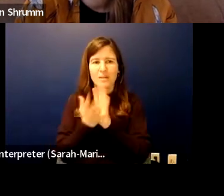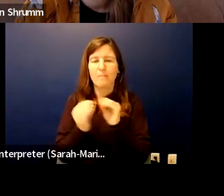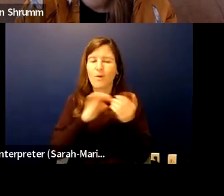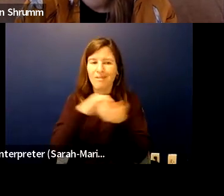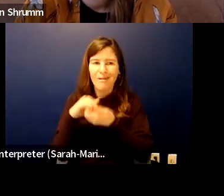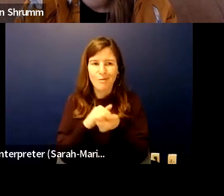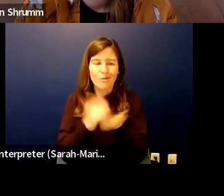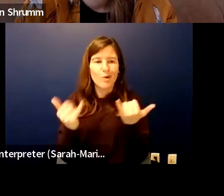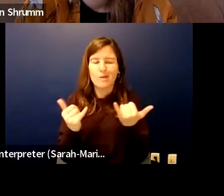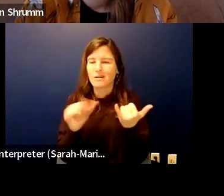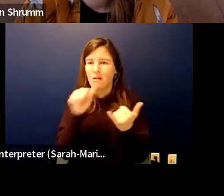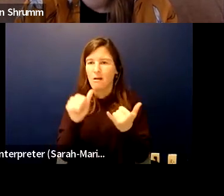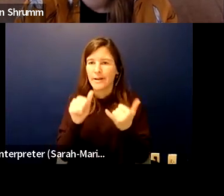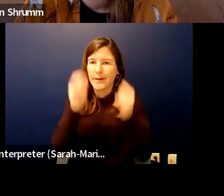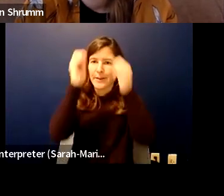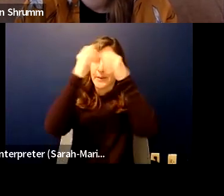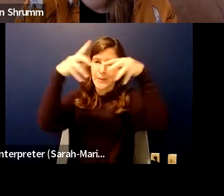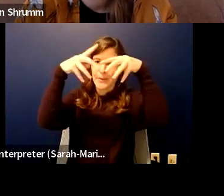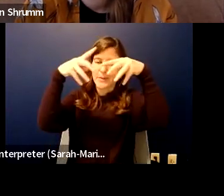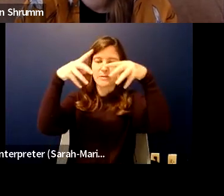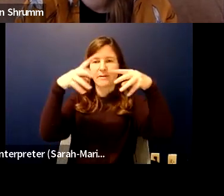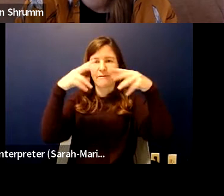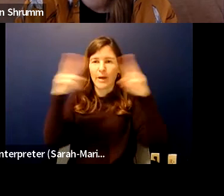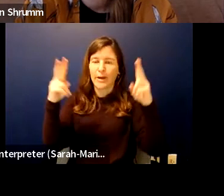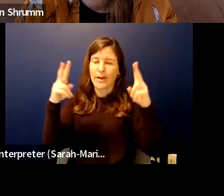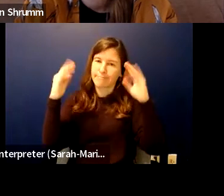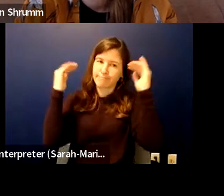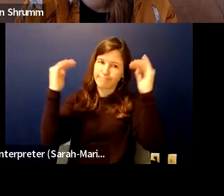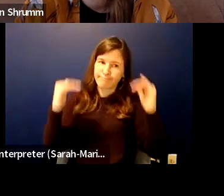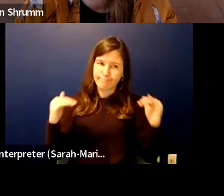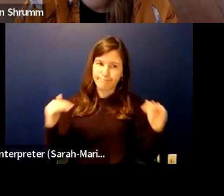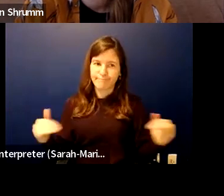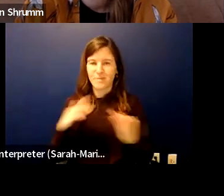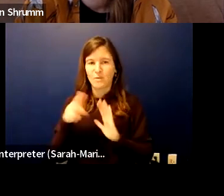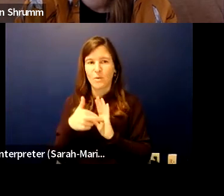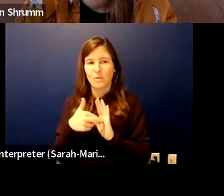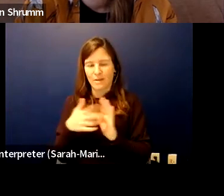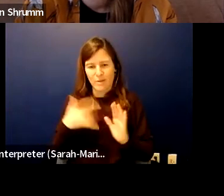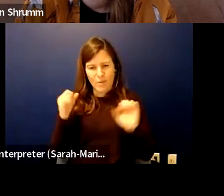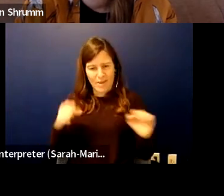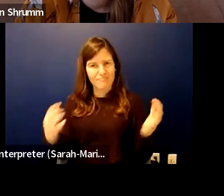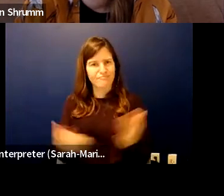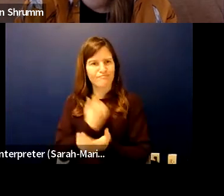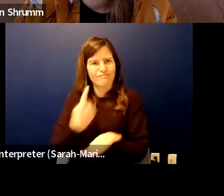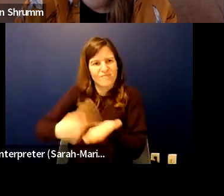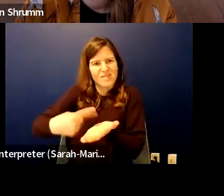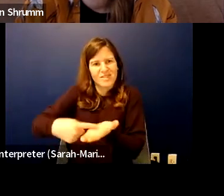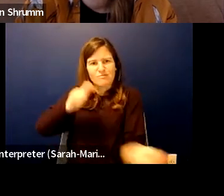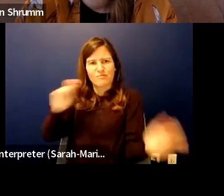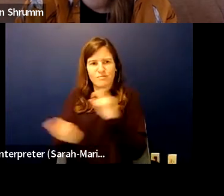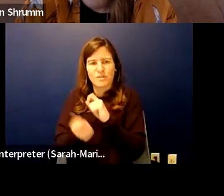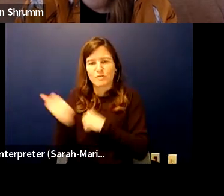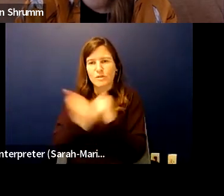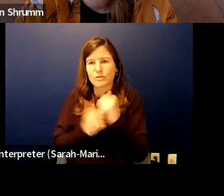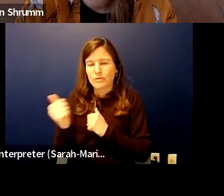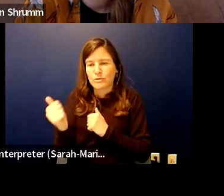And I think that's one thing that we can really, you know, take on and have conversations about, and maybe really have